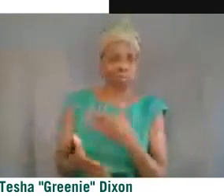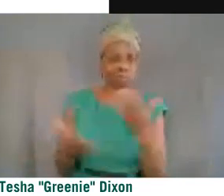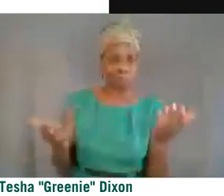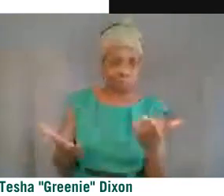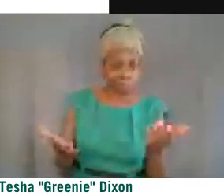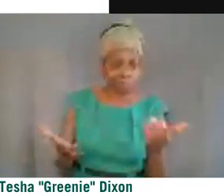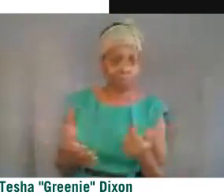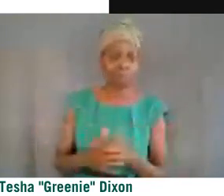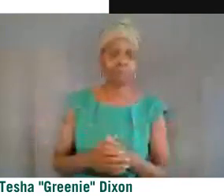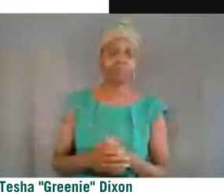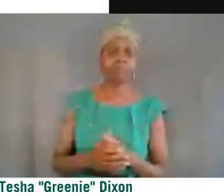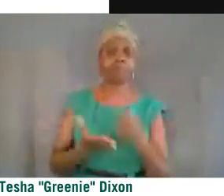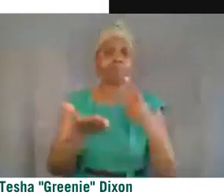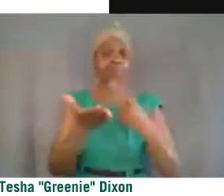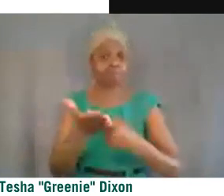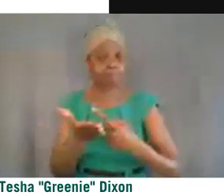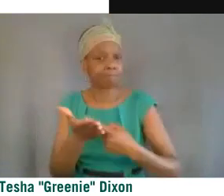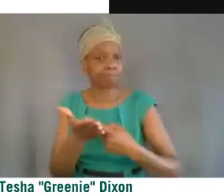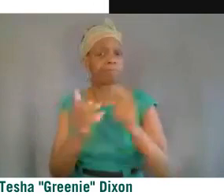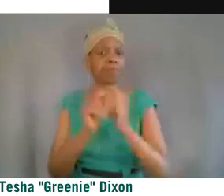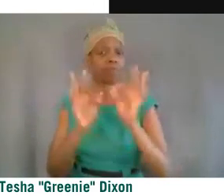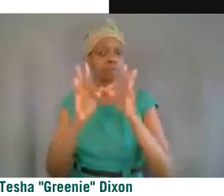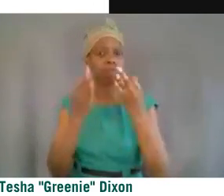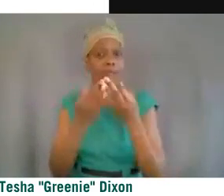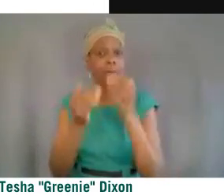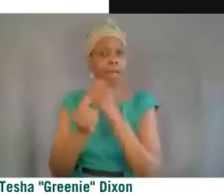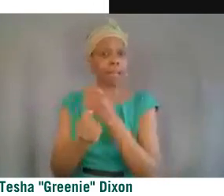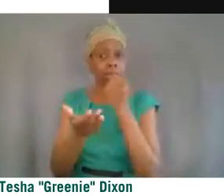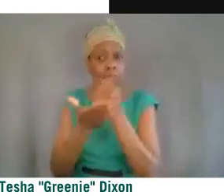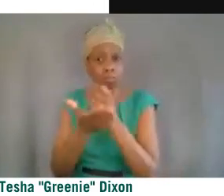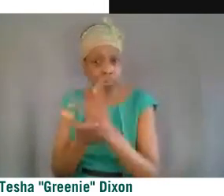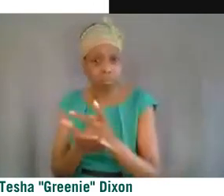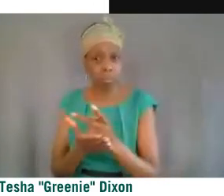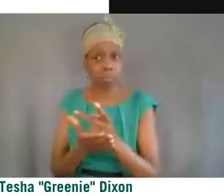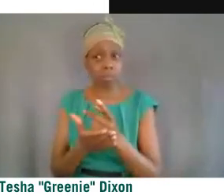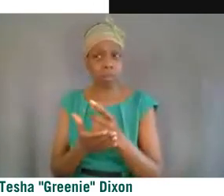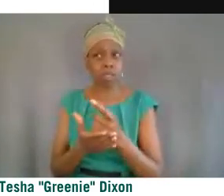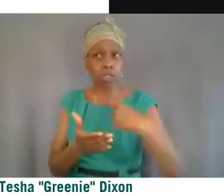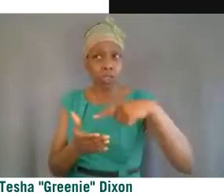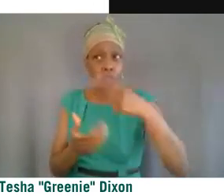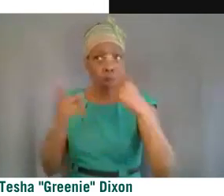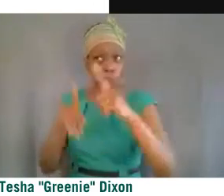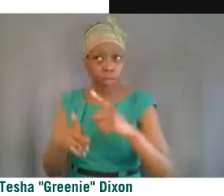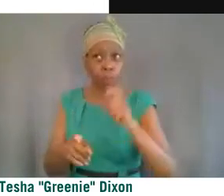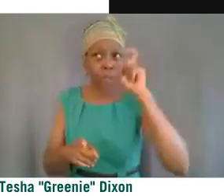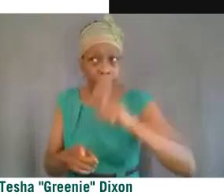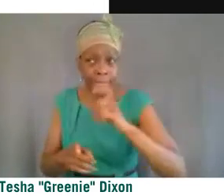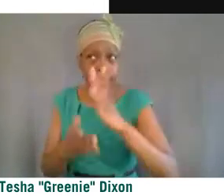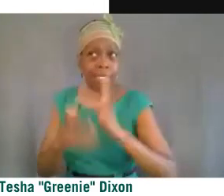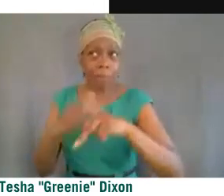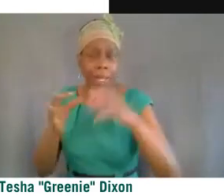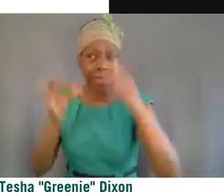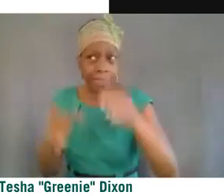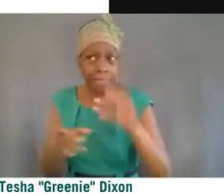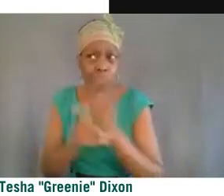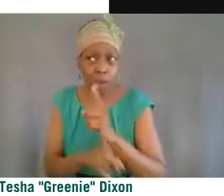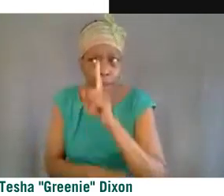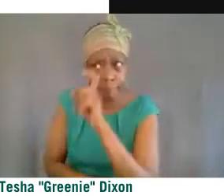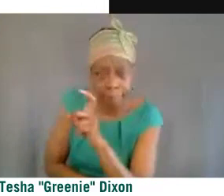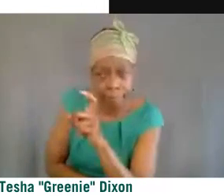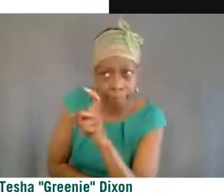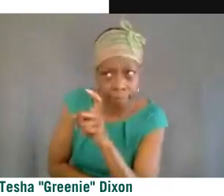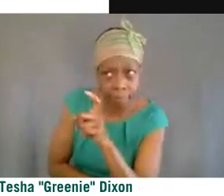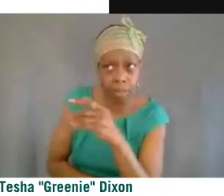to discuss with a family and verify that a decision of something is needed. Is there something that there needs